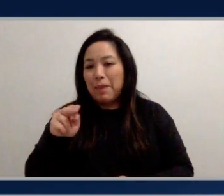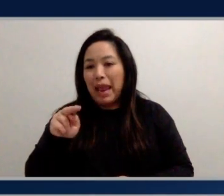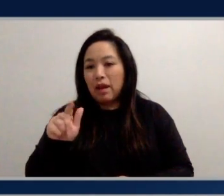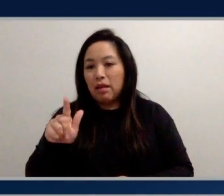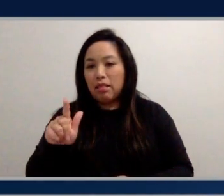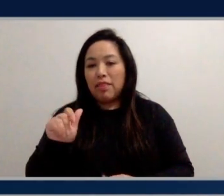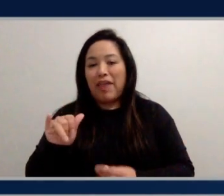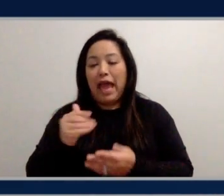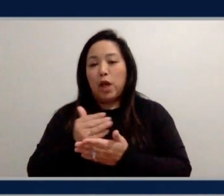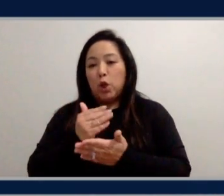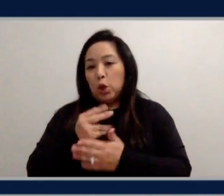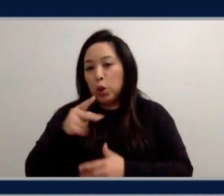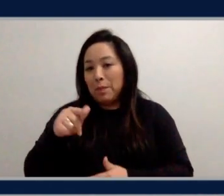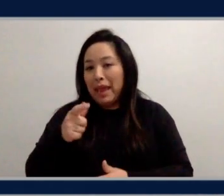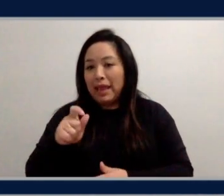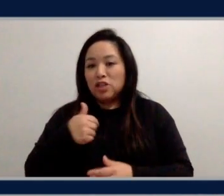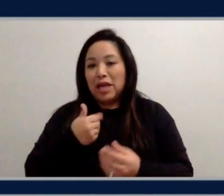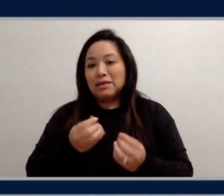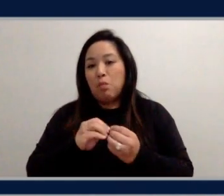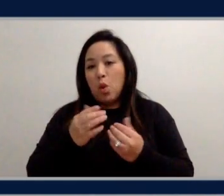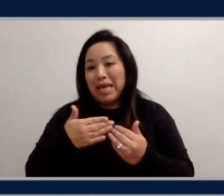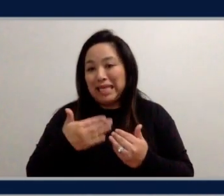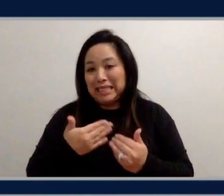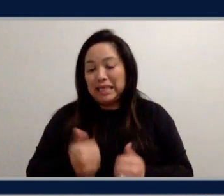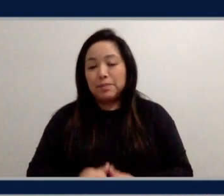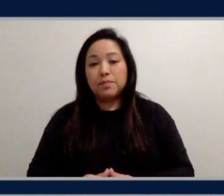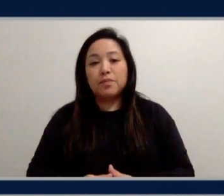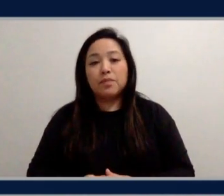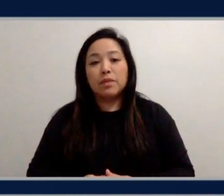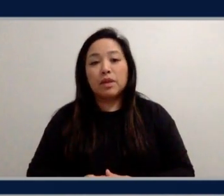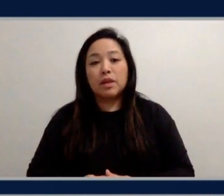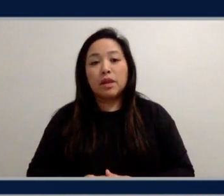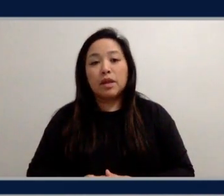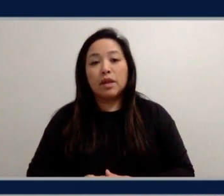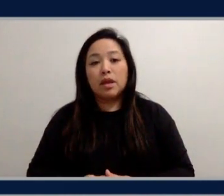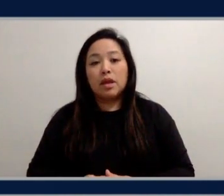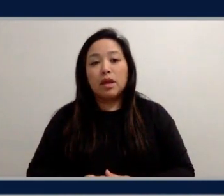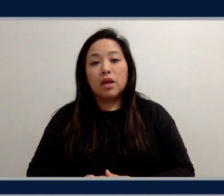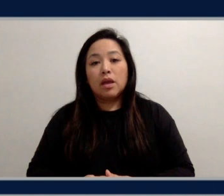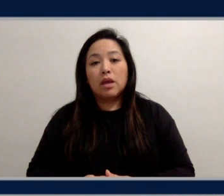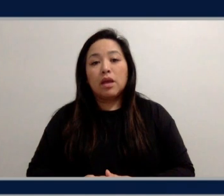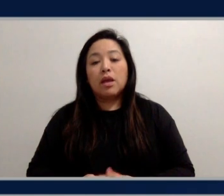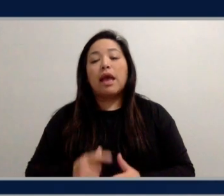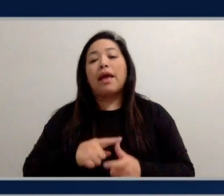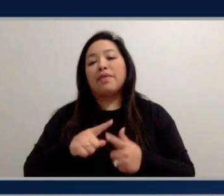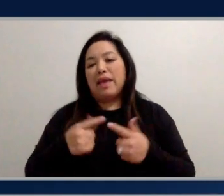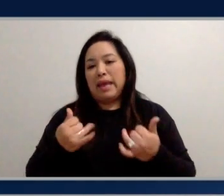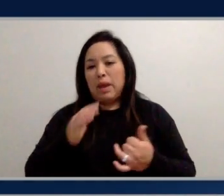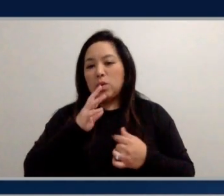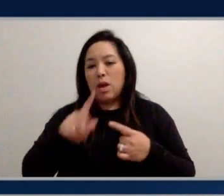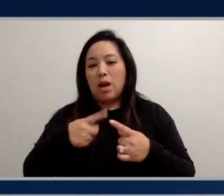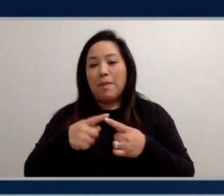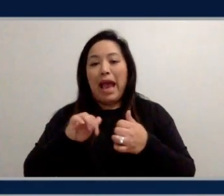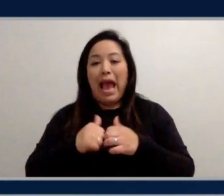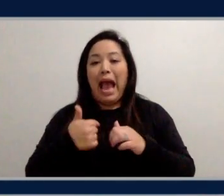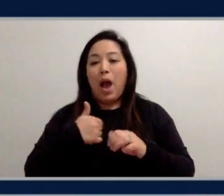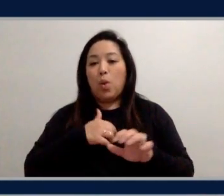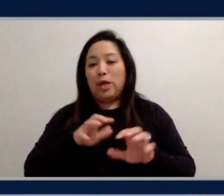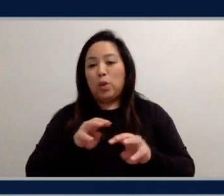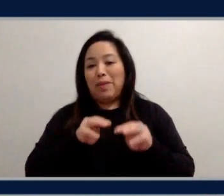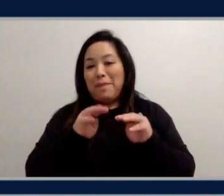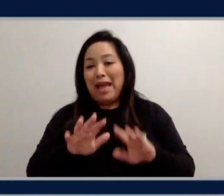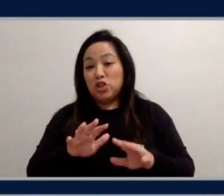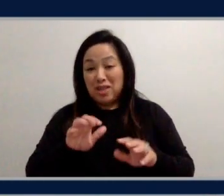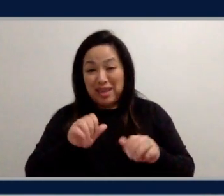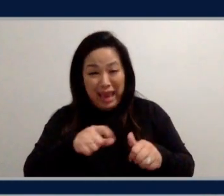you see more easily. And let's talk a bit about how we do this magic. Can I pause you just for a second